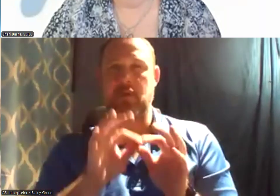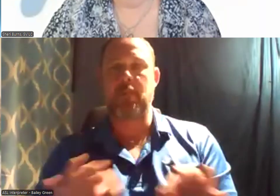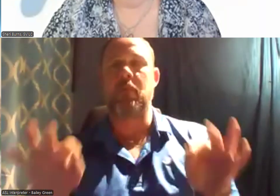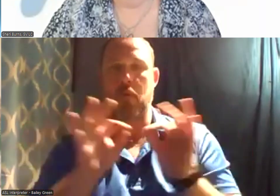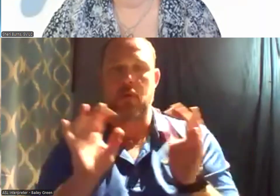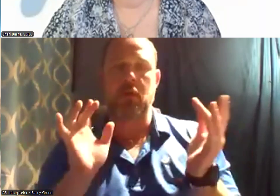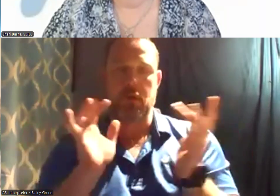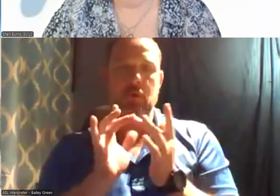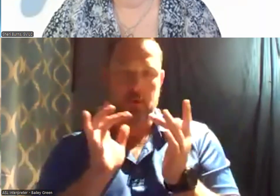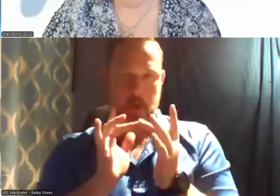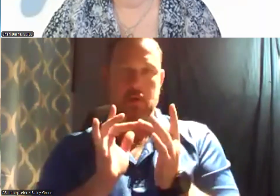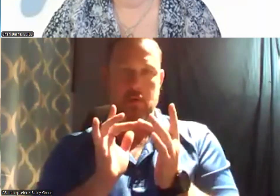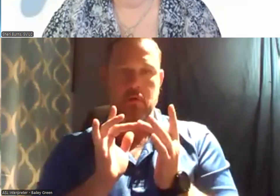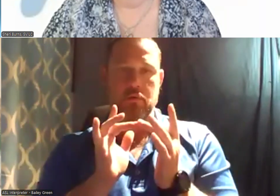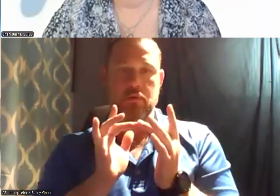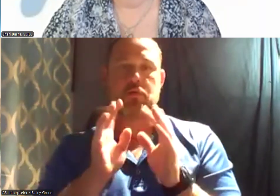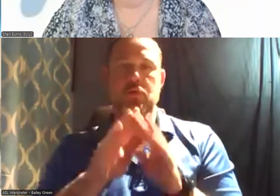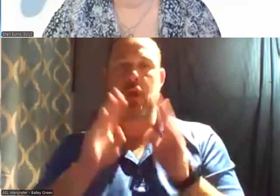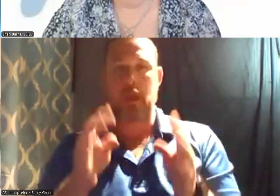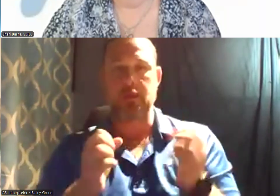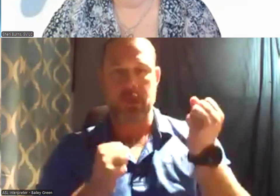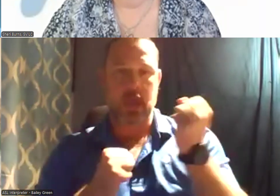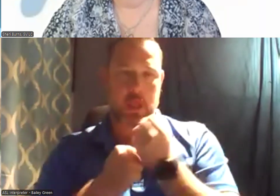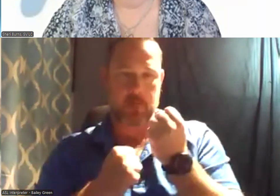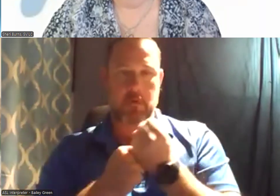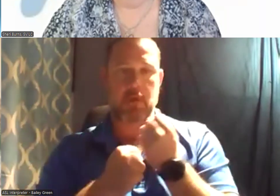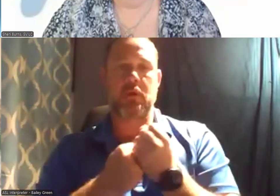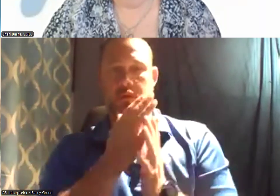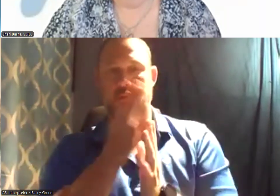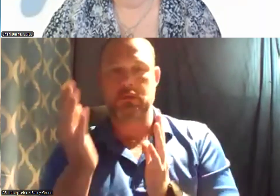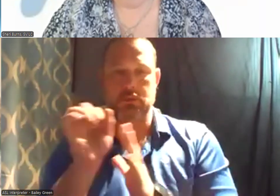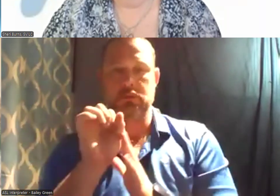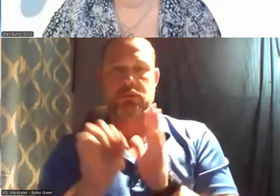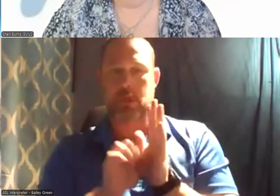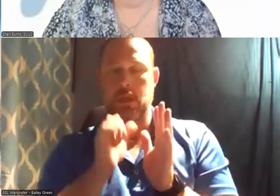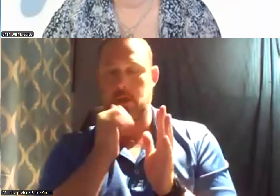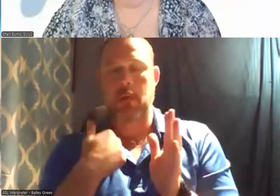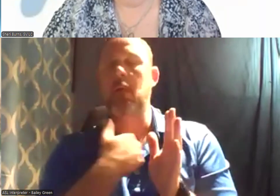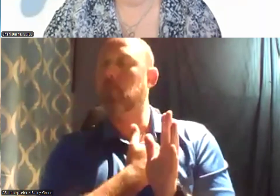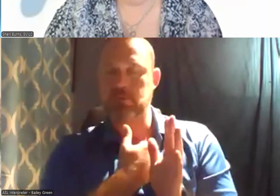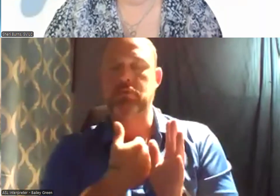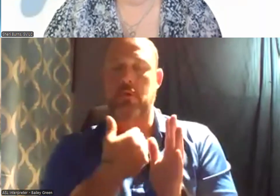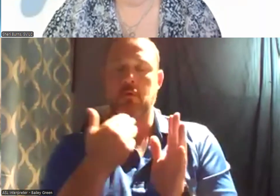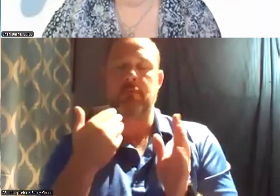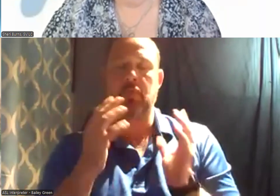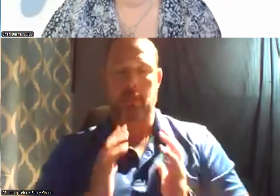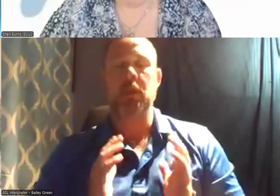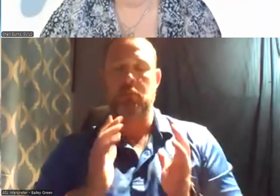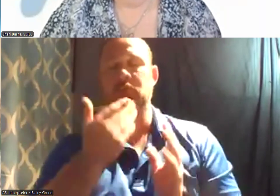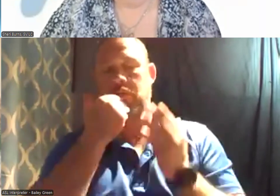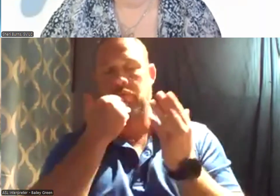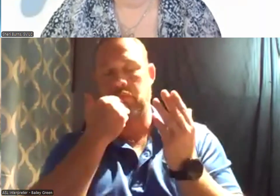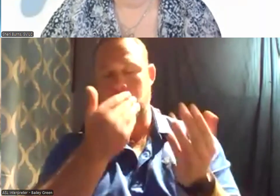out to housing advocates across the state who are not necessarily members of the committee. So thank you for that. Actually, we'll